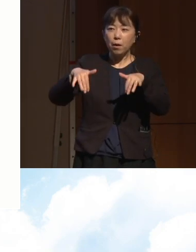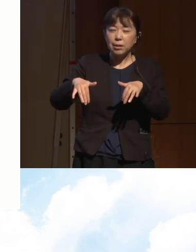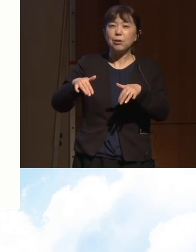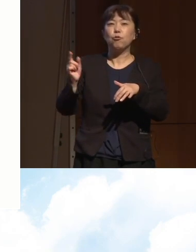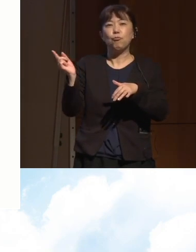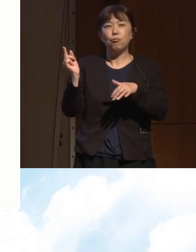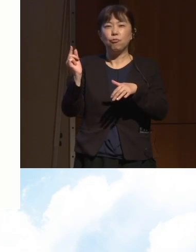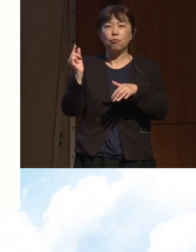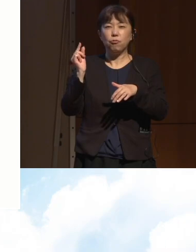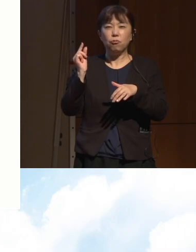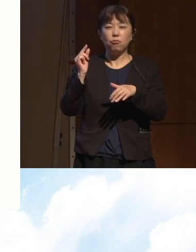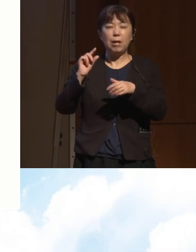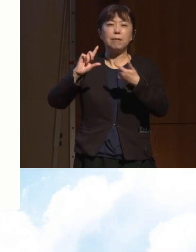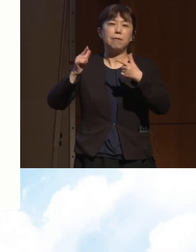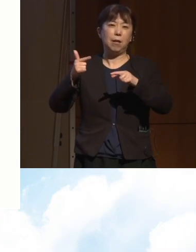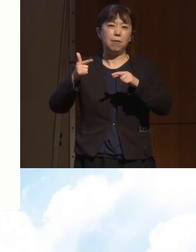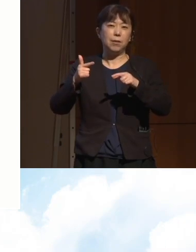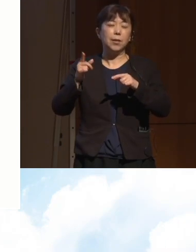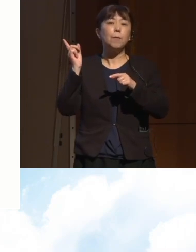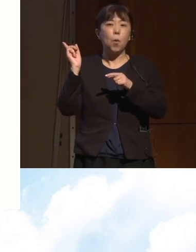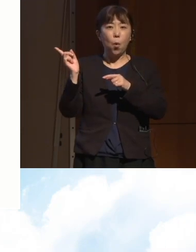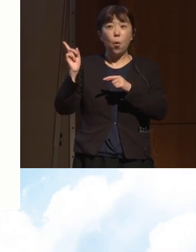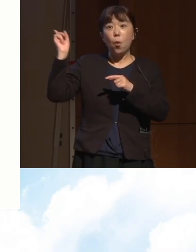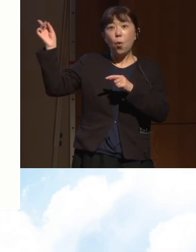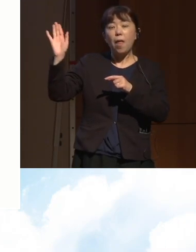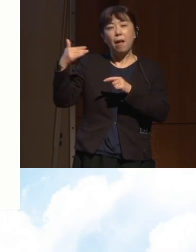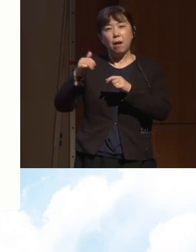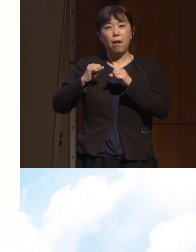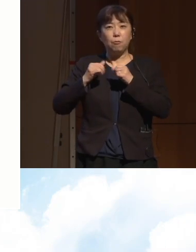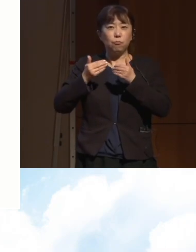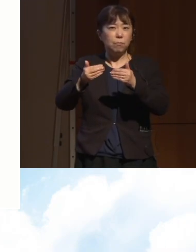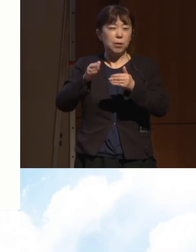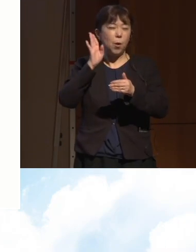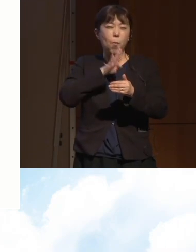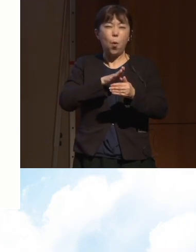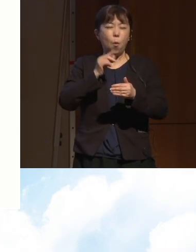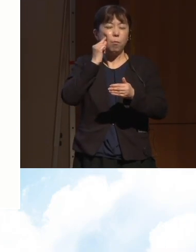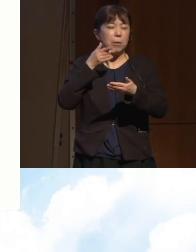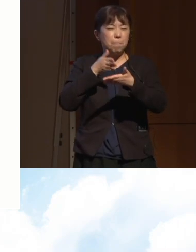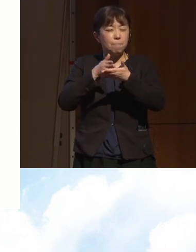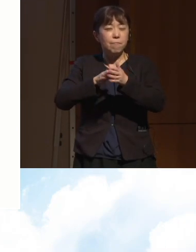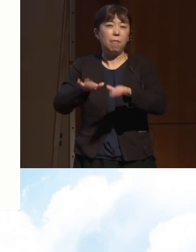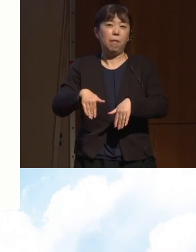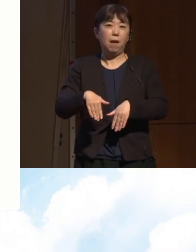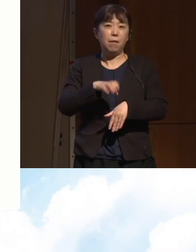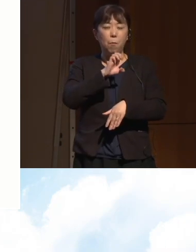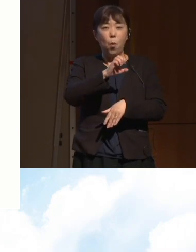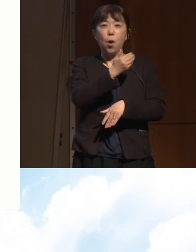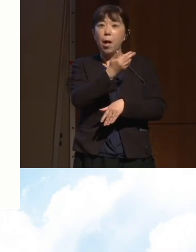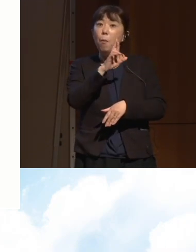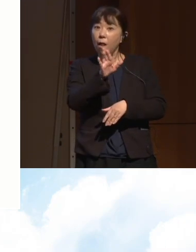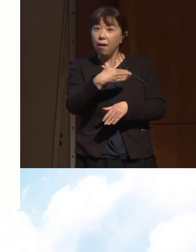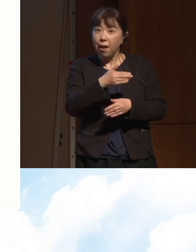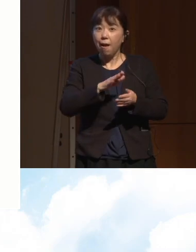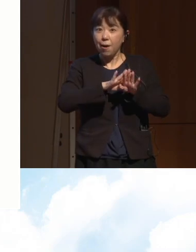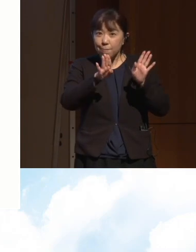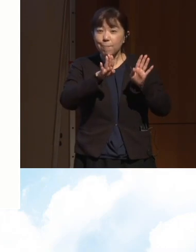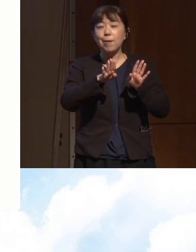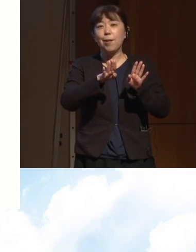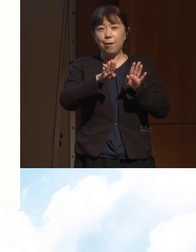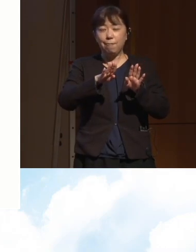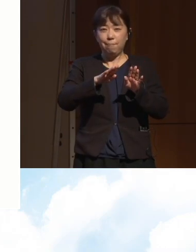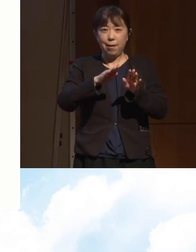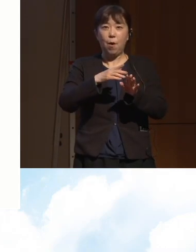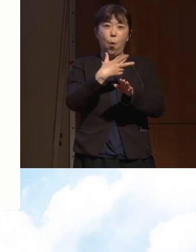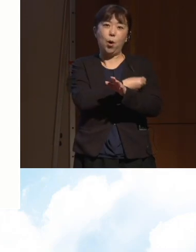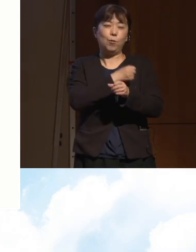that is not only are there differences within families, but there are examples of a prototype working